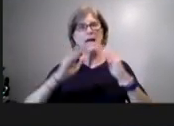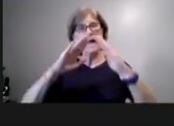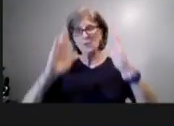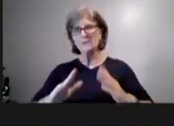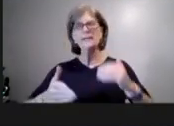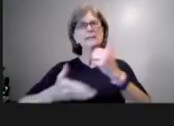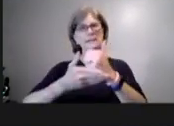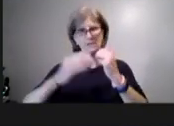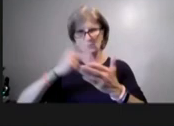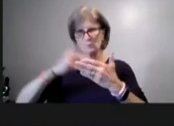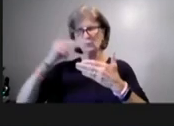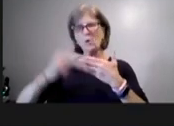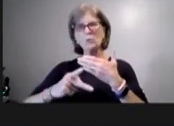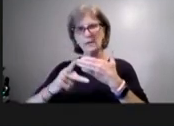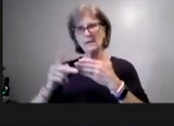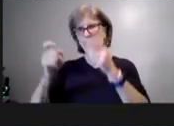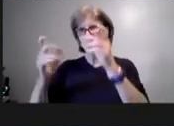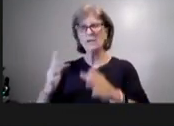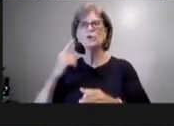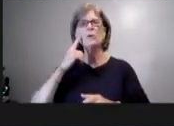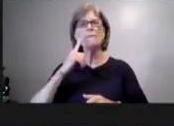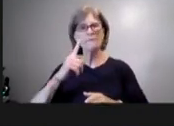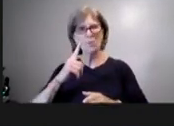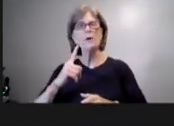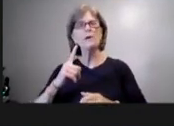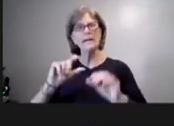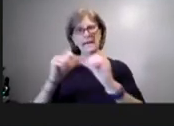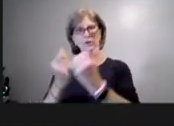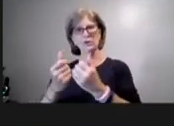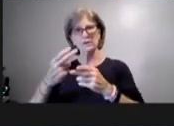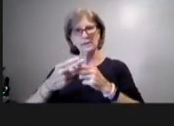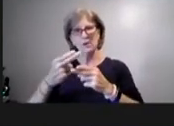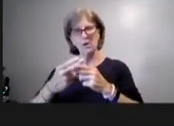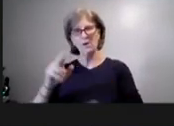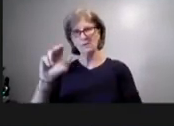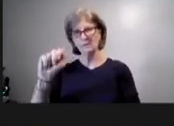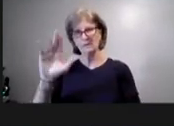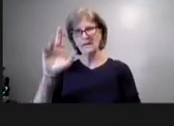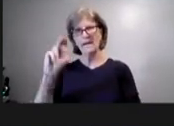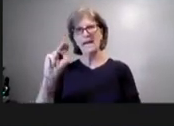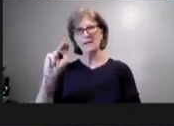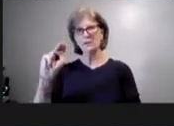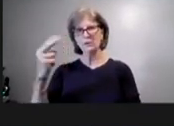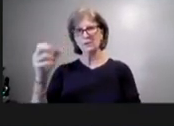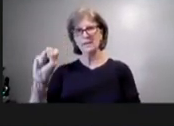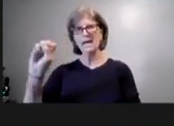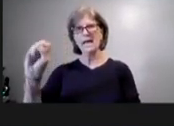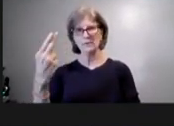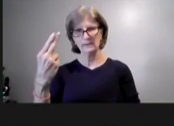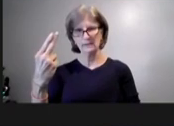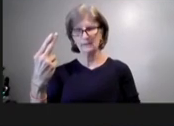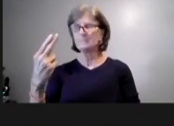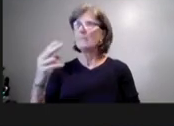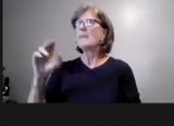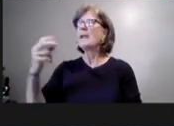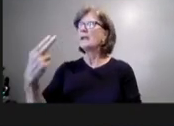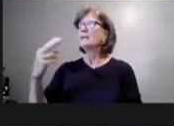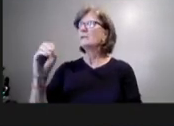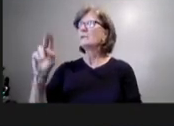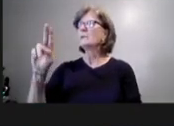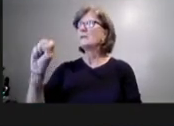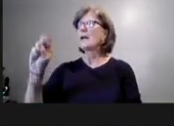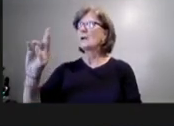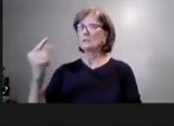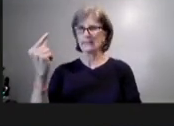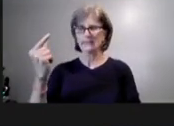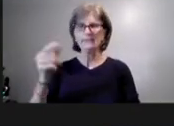at Action Housing. I'm overseeing what Allegheny County is calling the ASC program, since we